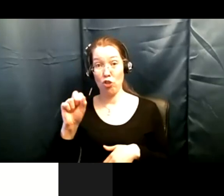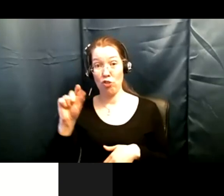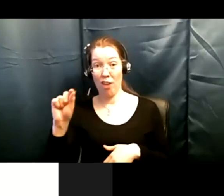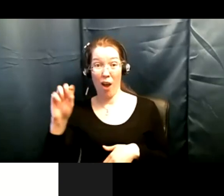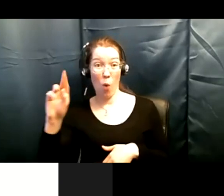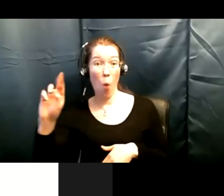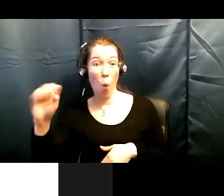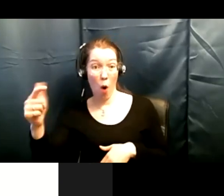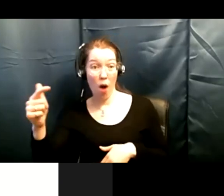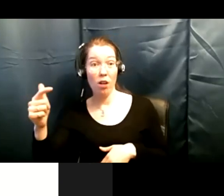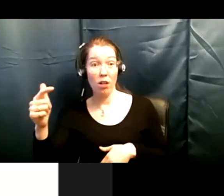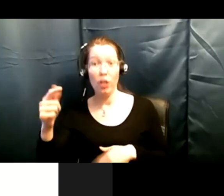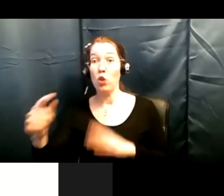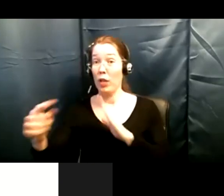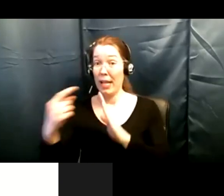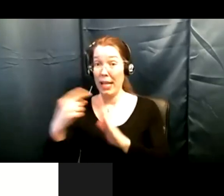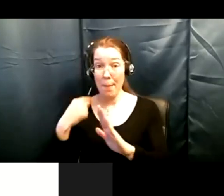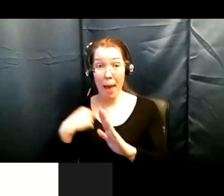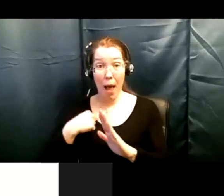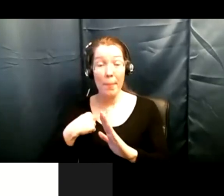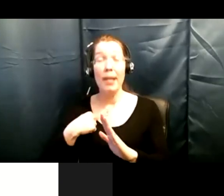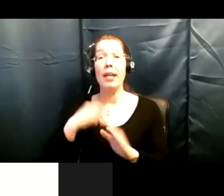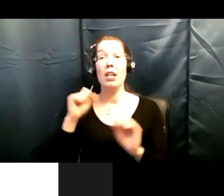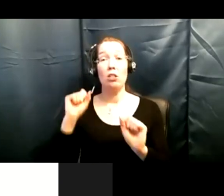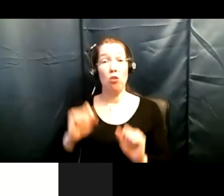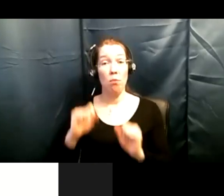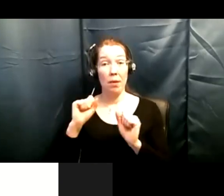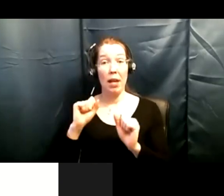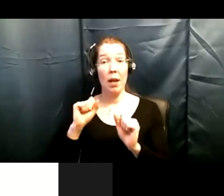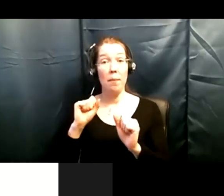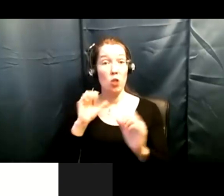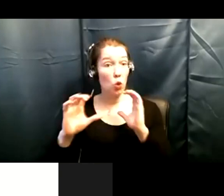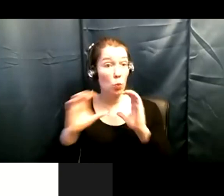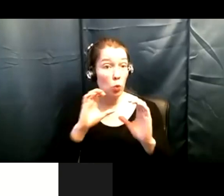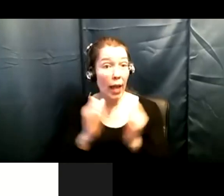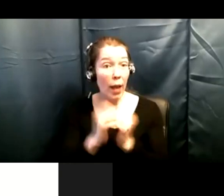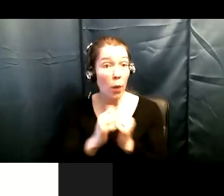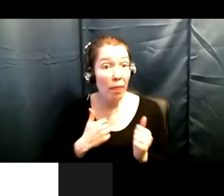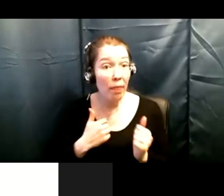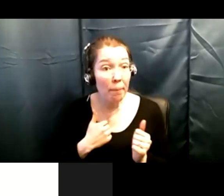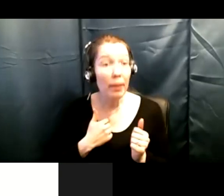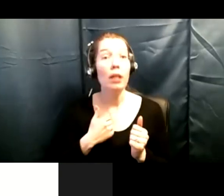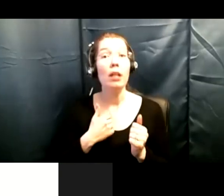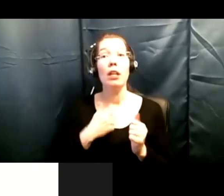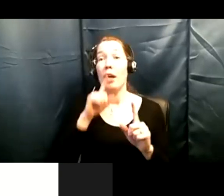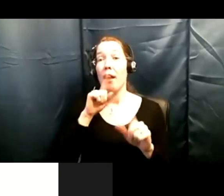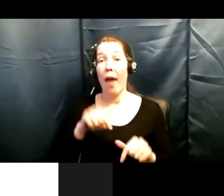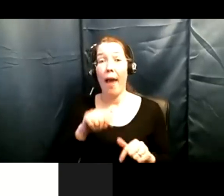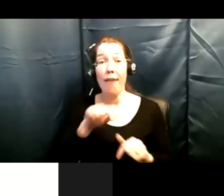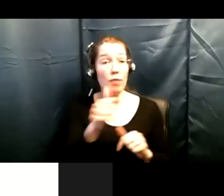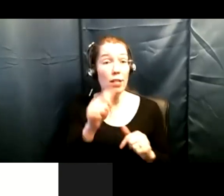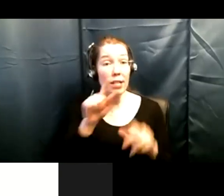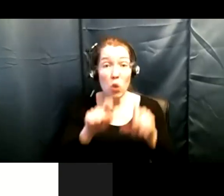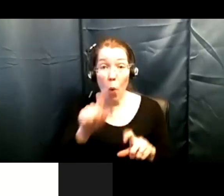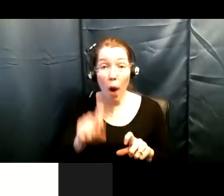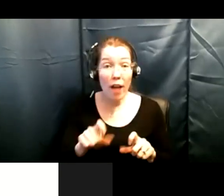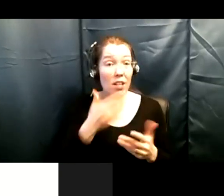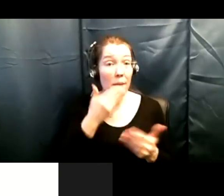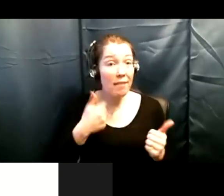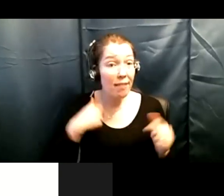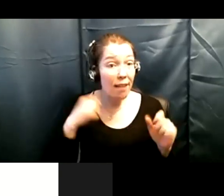You can email me there and be able to communicate with me. I'll answer all the questions the best as I